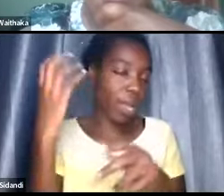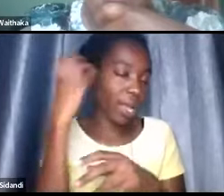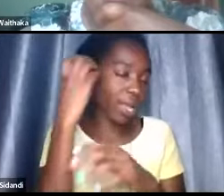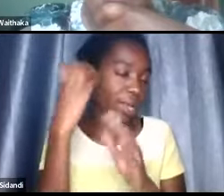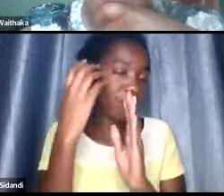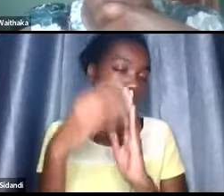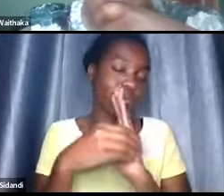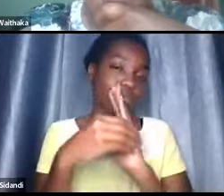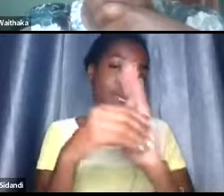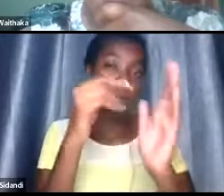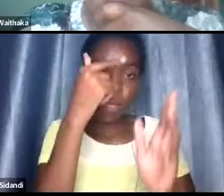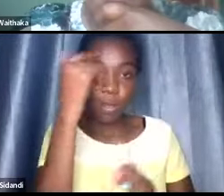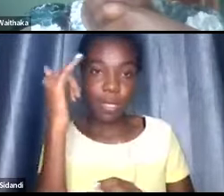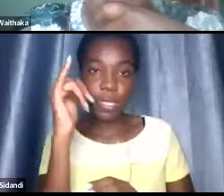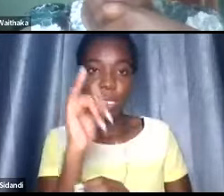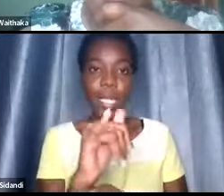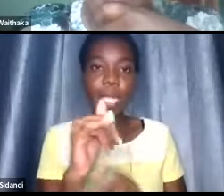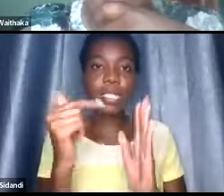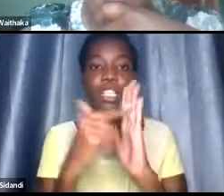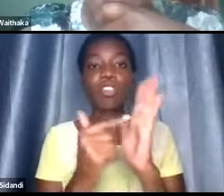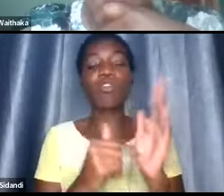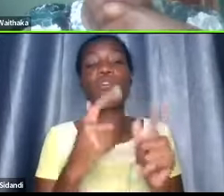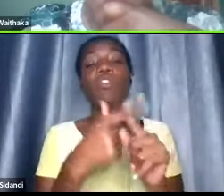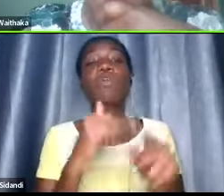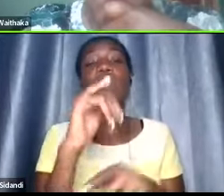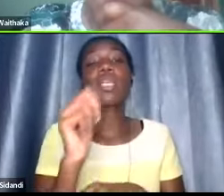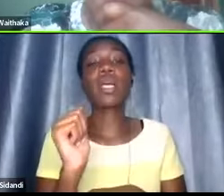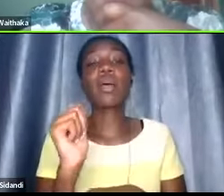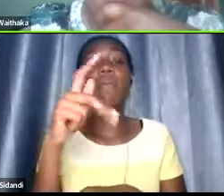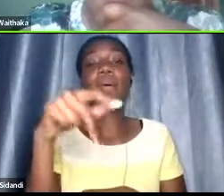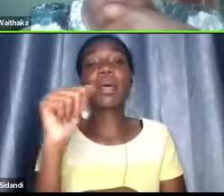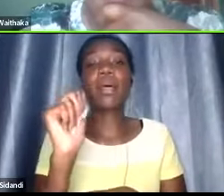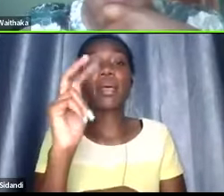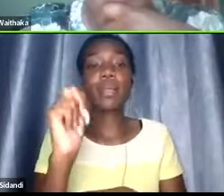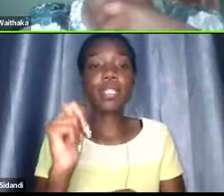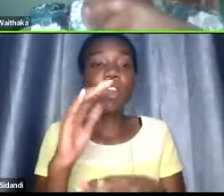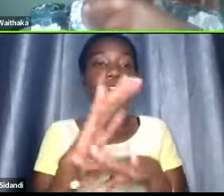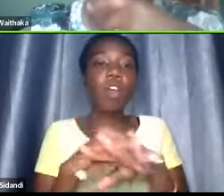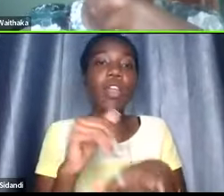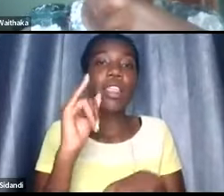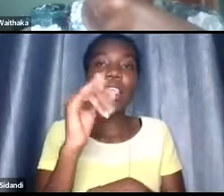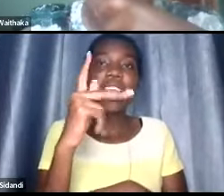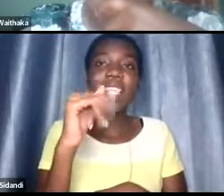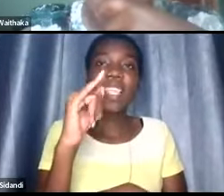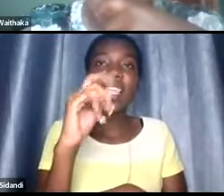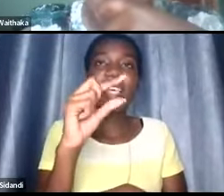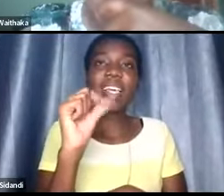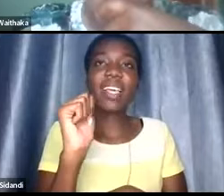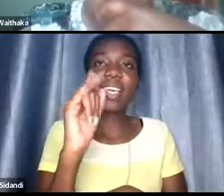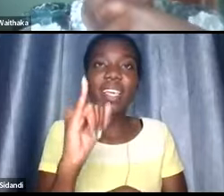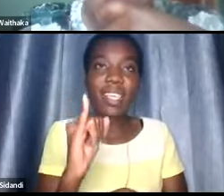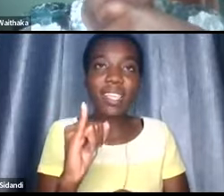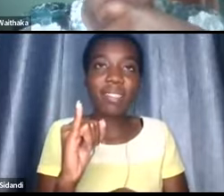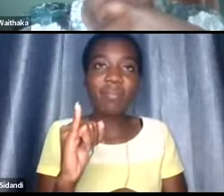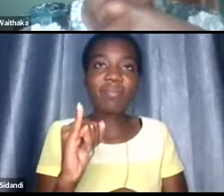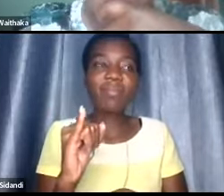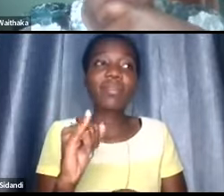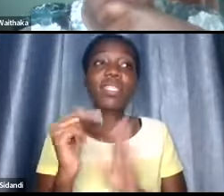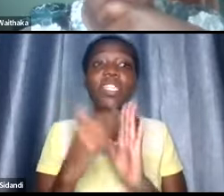concept that is borrowed from Japan that is called Ikigai. Ikigai is an